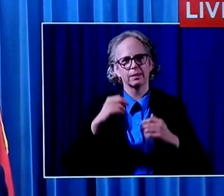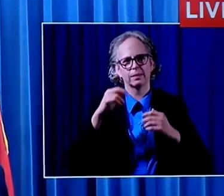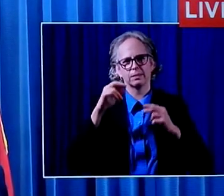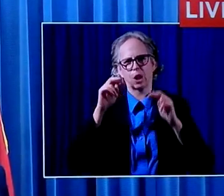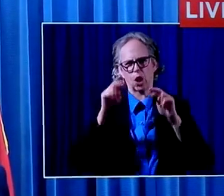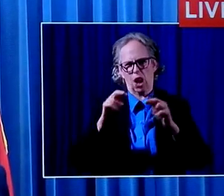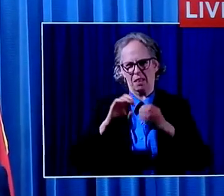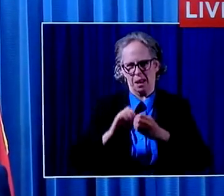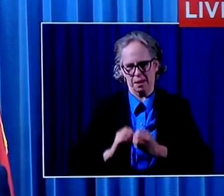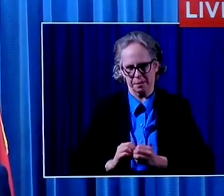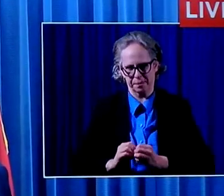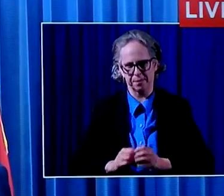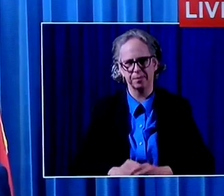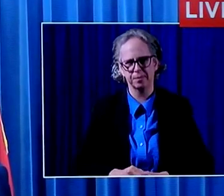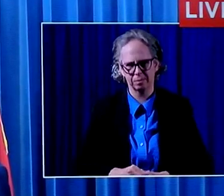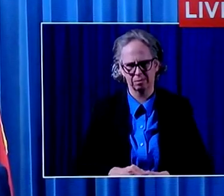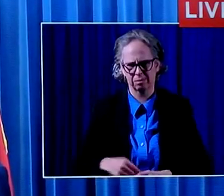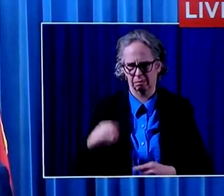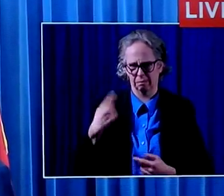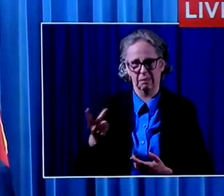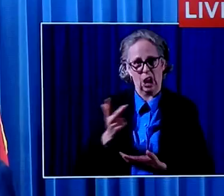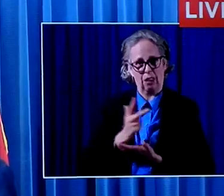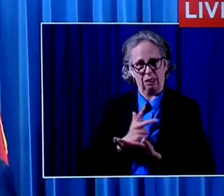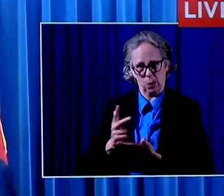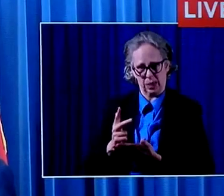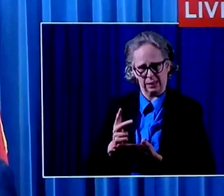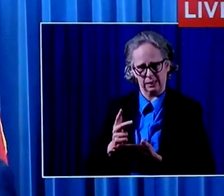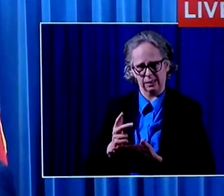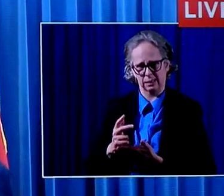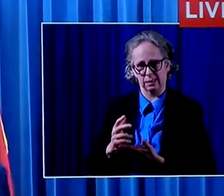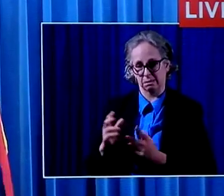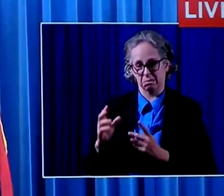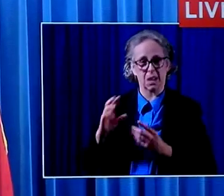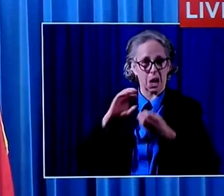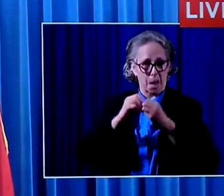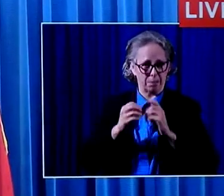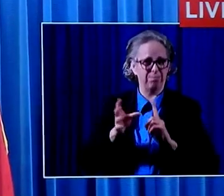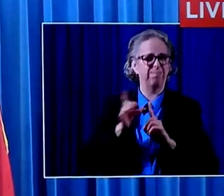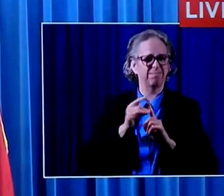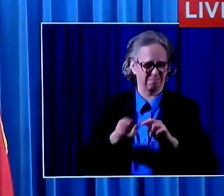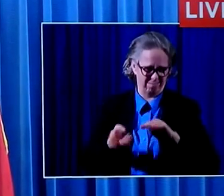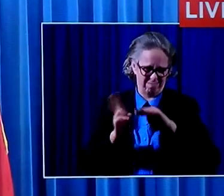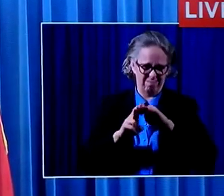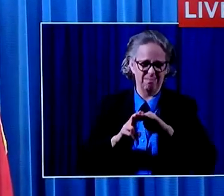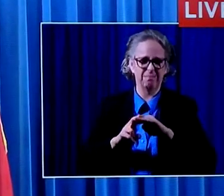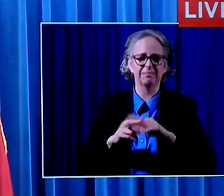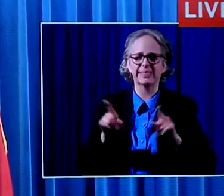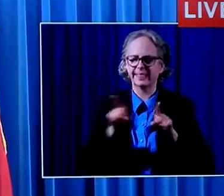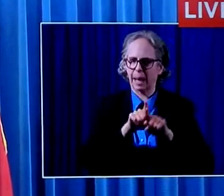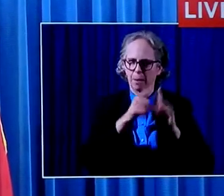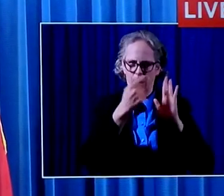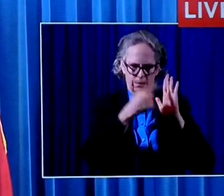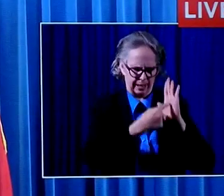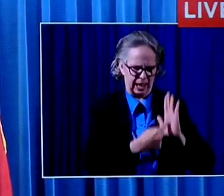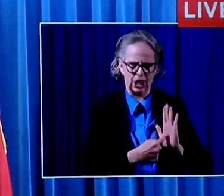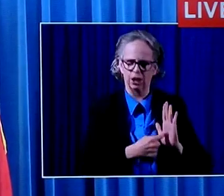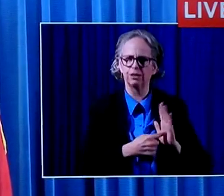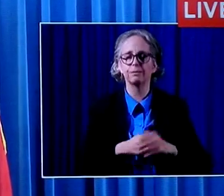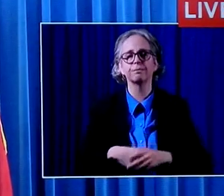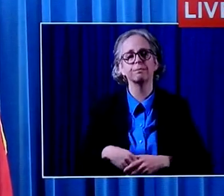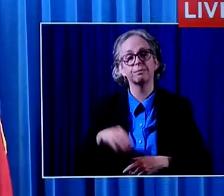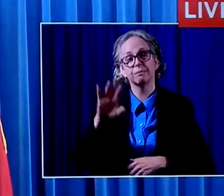During the last 3 weeks, Clermont County's COVID-19 cases increased along with several other healthcare indicators. From